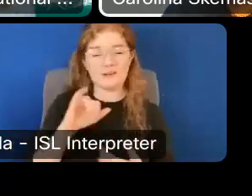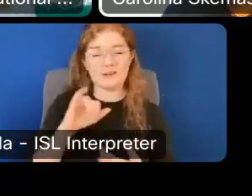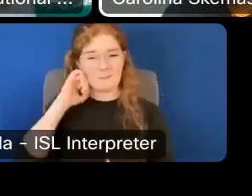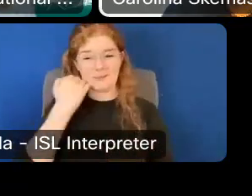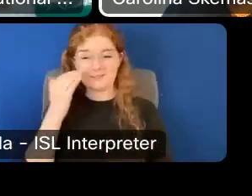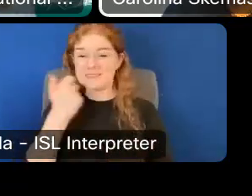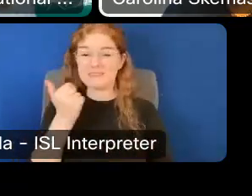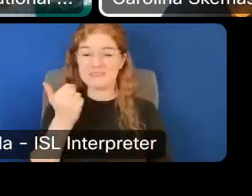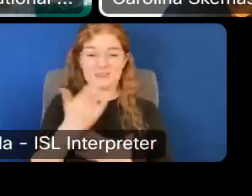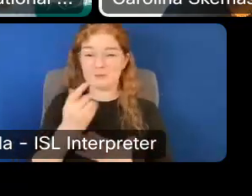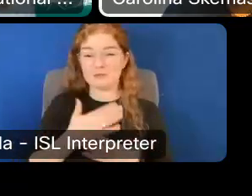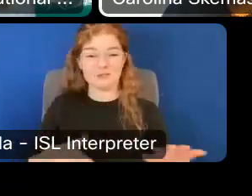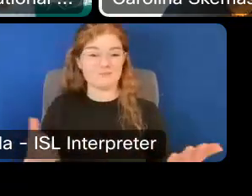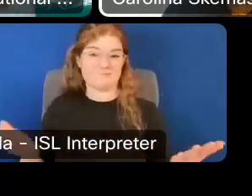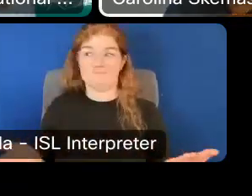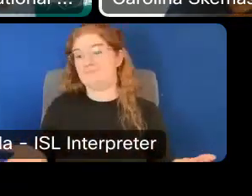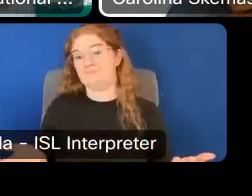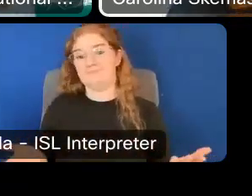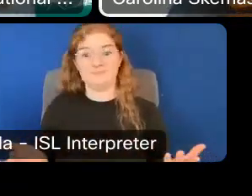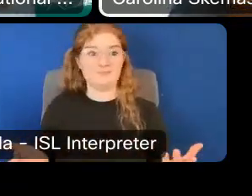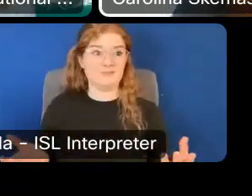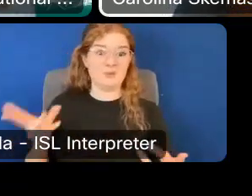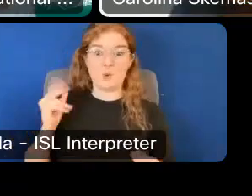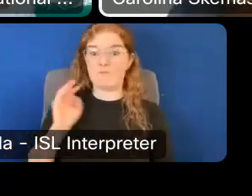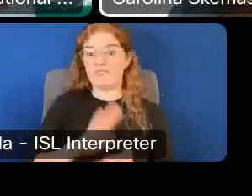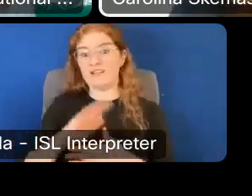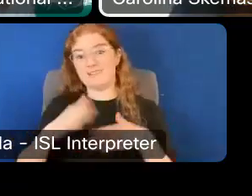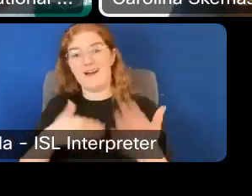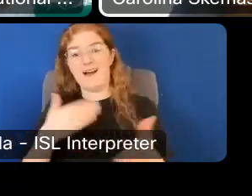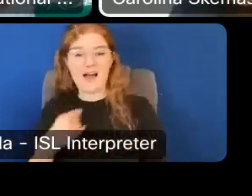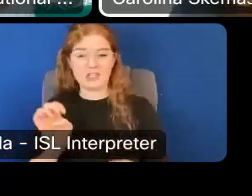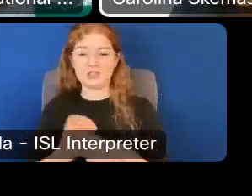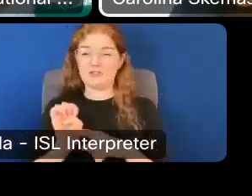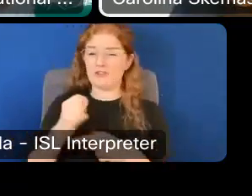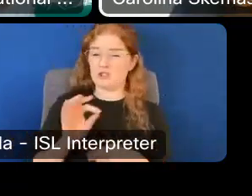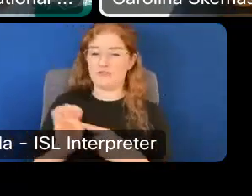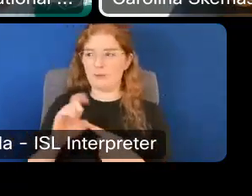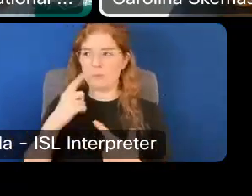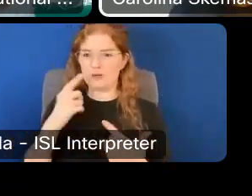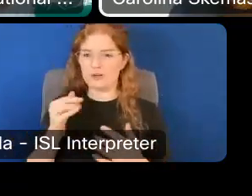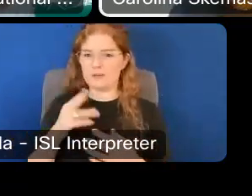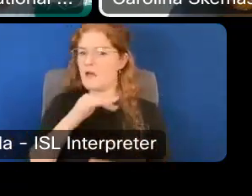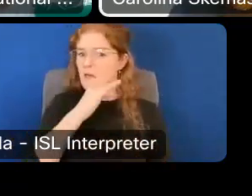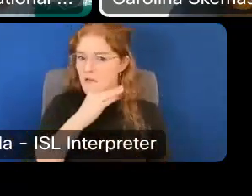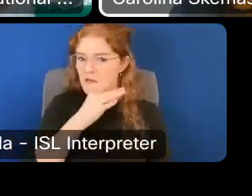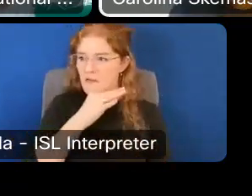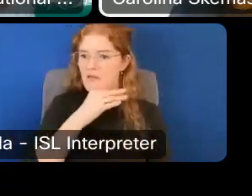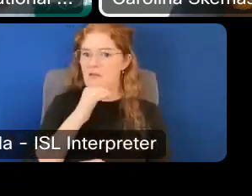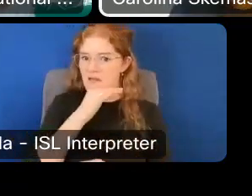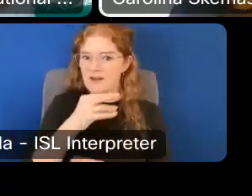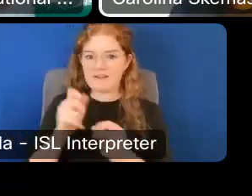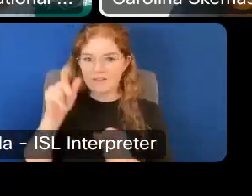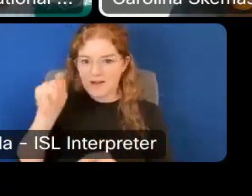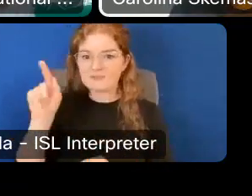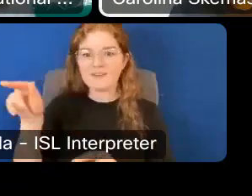bit happy and content in your own knowledge, but this again was kind of saying, okay, didn't maybe think of that. And even the site visit